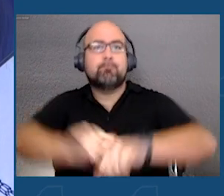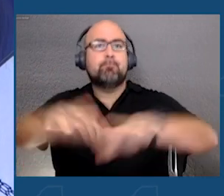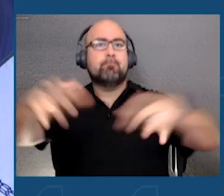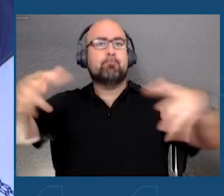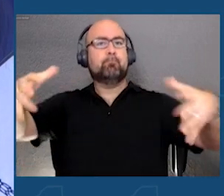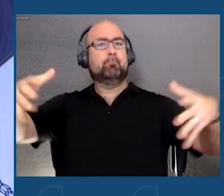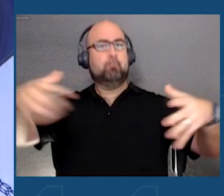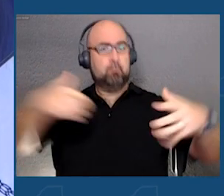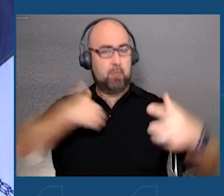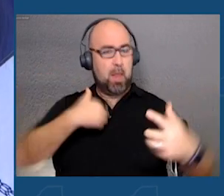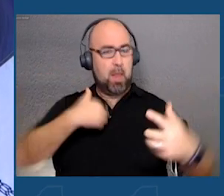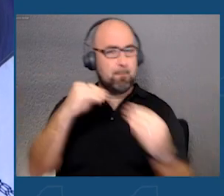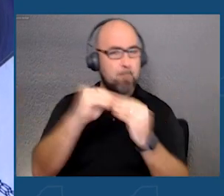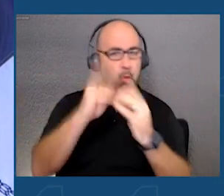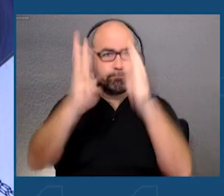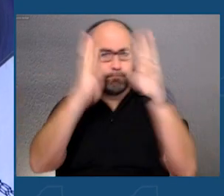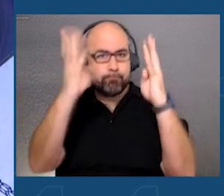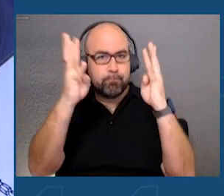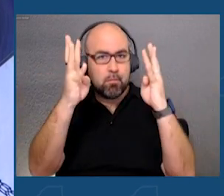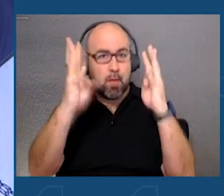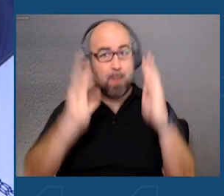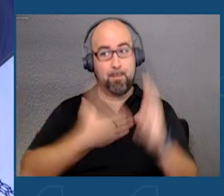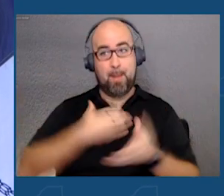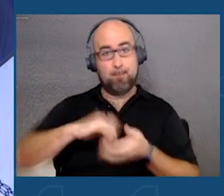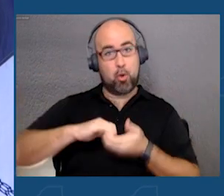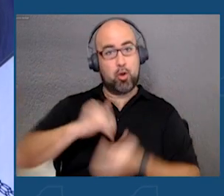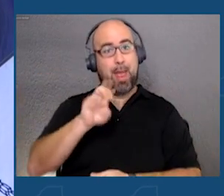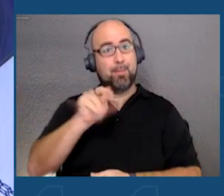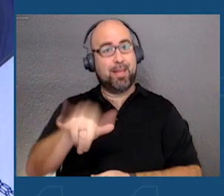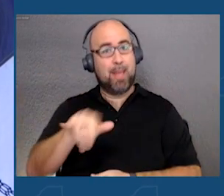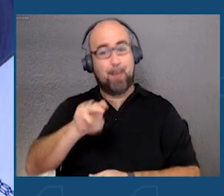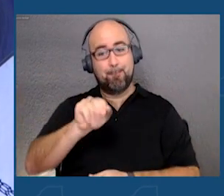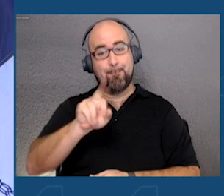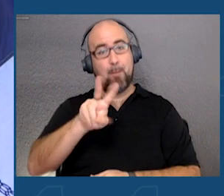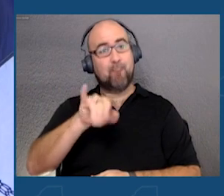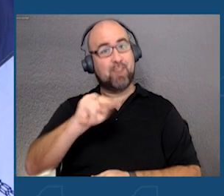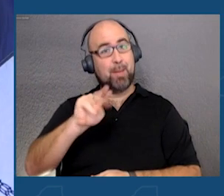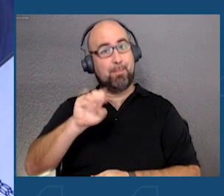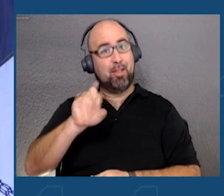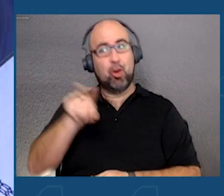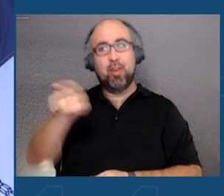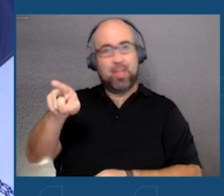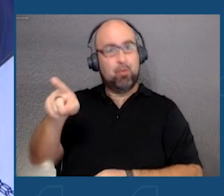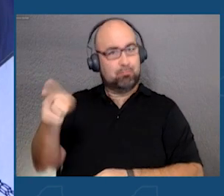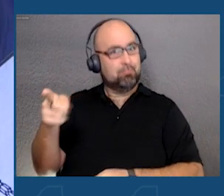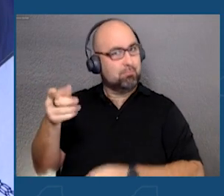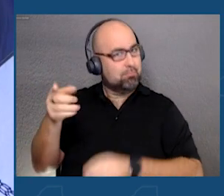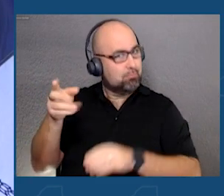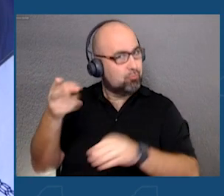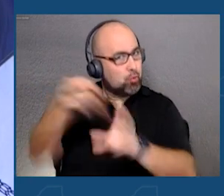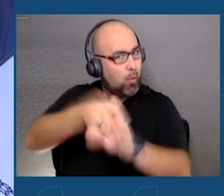partner at Abney, our amazing CEO, Melvin Miller, was part of this group and will be on this stage a little later.